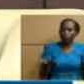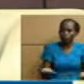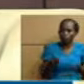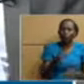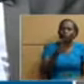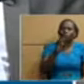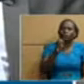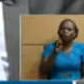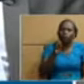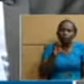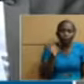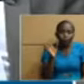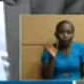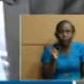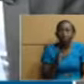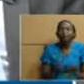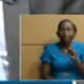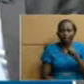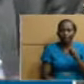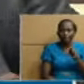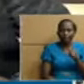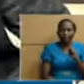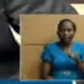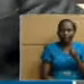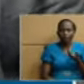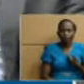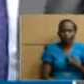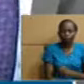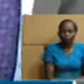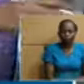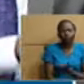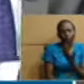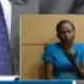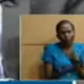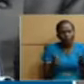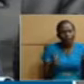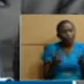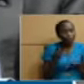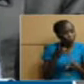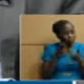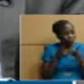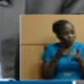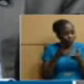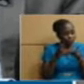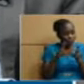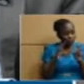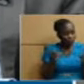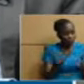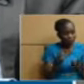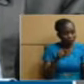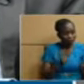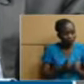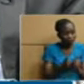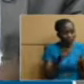Rose, do I have you? Yes, please, Charles. Yes, please come in. I hope you've been watching the conference and following the